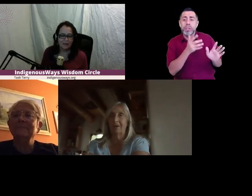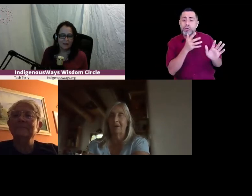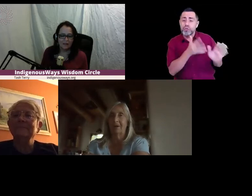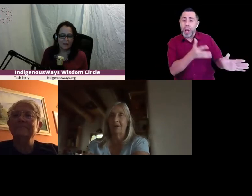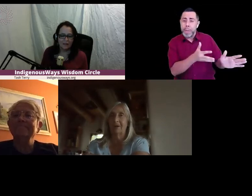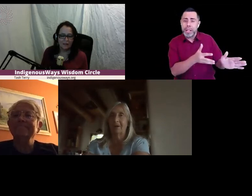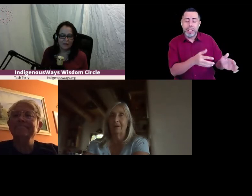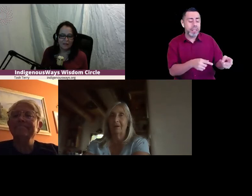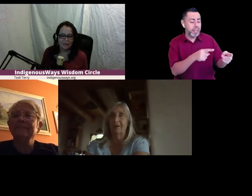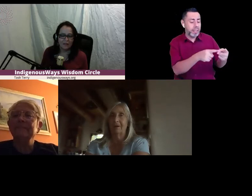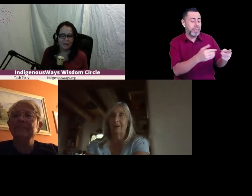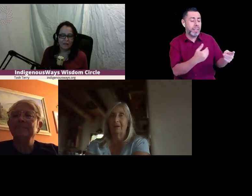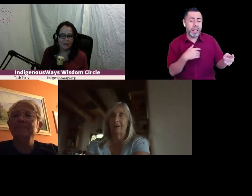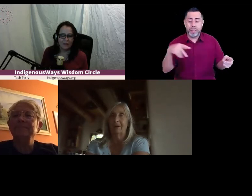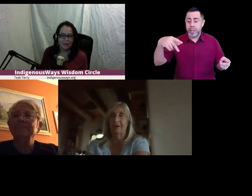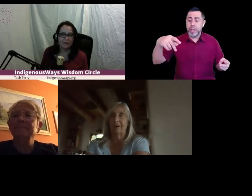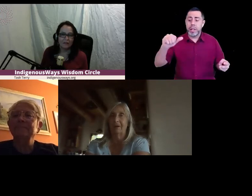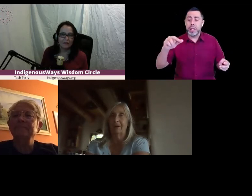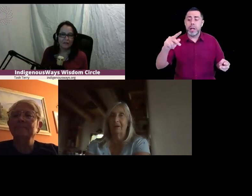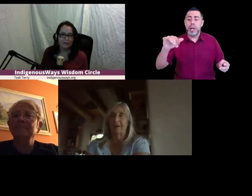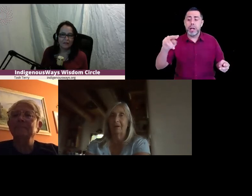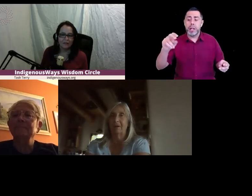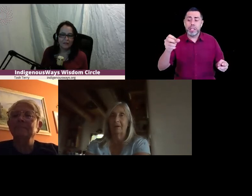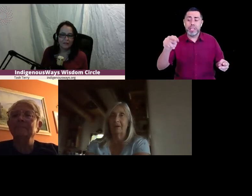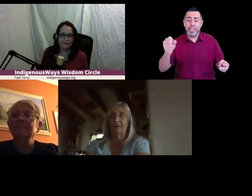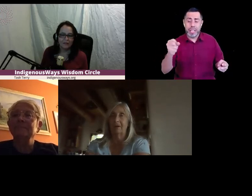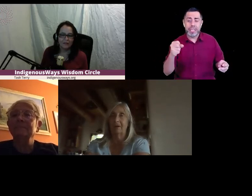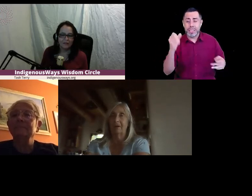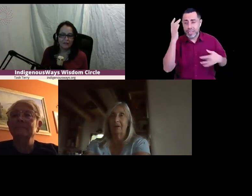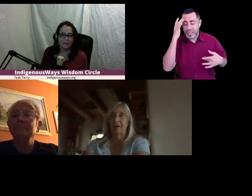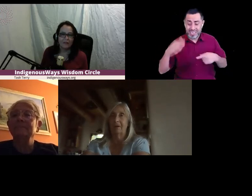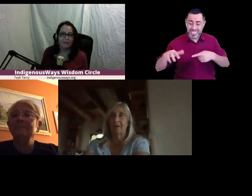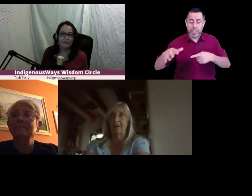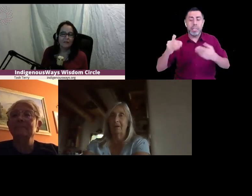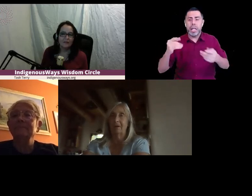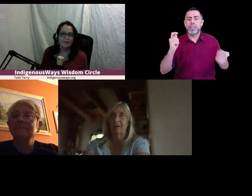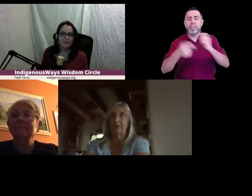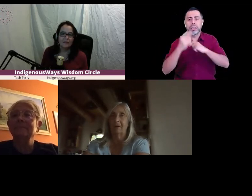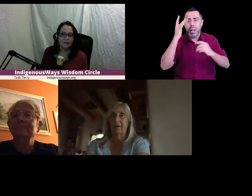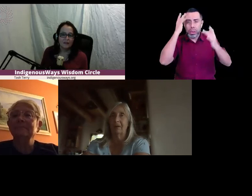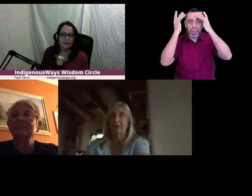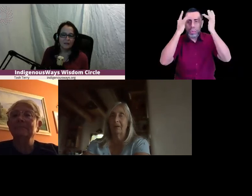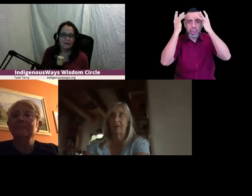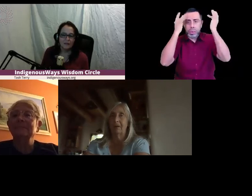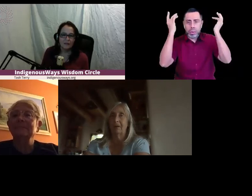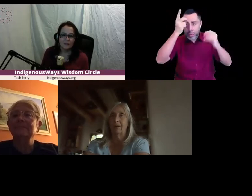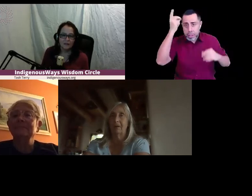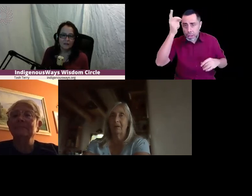So I spent about 30 minutes there convincing her to go back inside and please stay inside. And